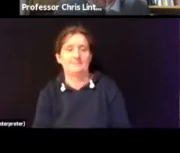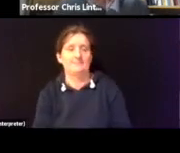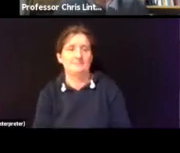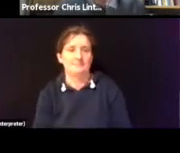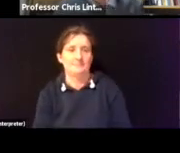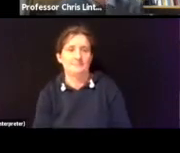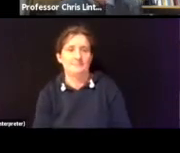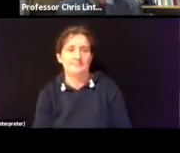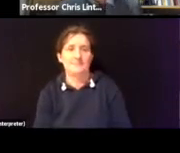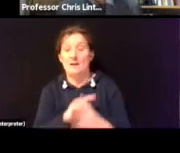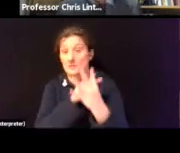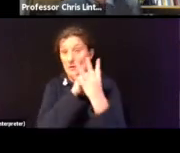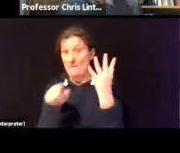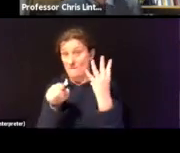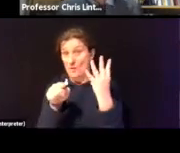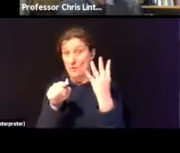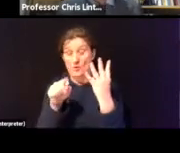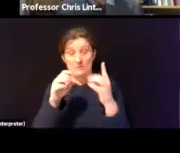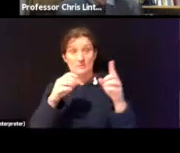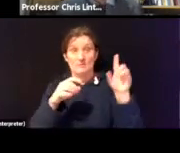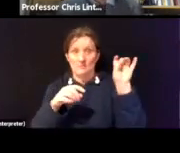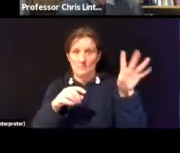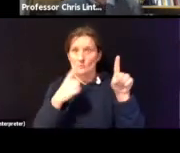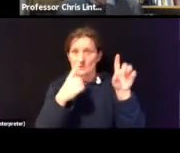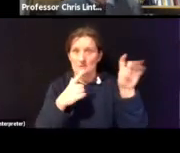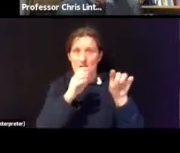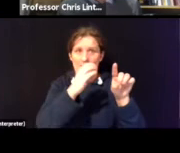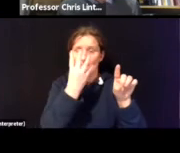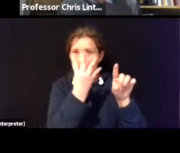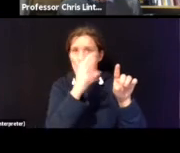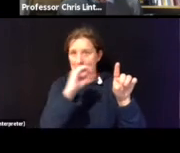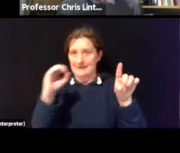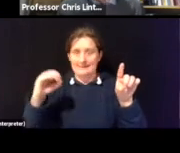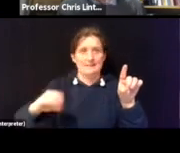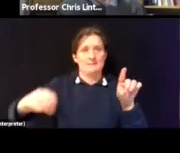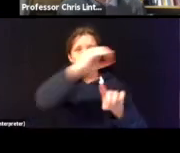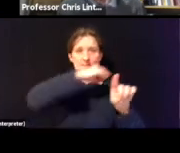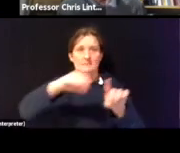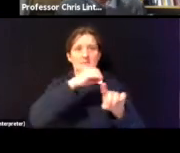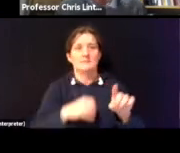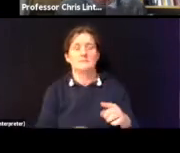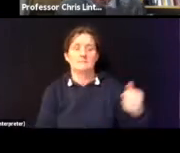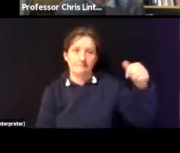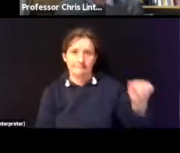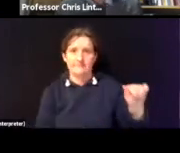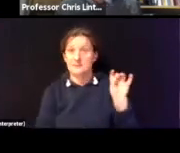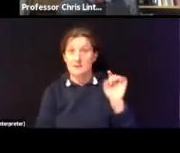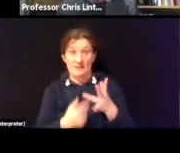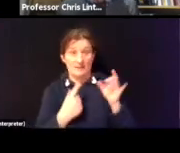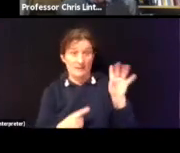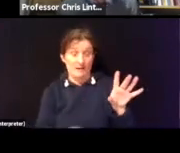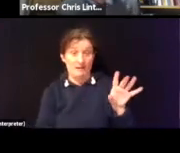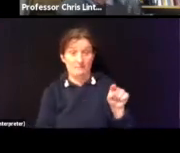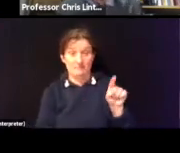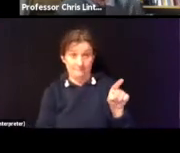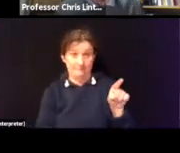1808236BCDNE, so that's a 4-planet system. I did tell you the names were terrible. We found TOI 564b,